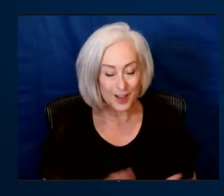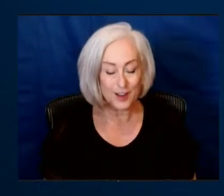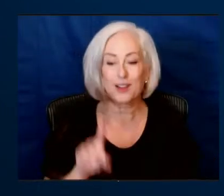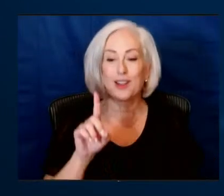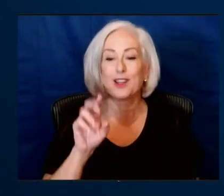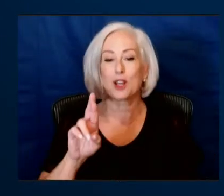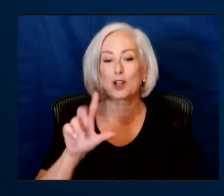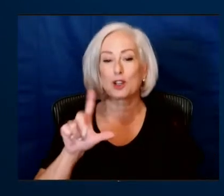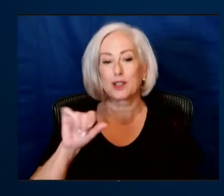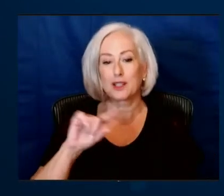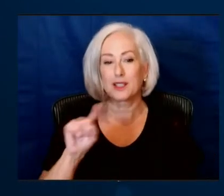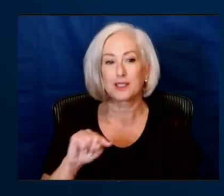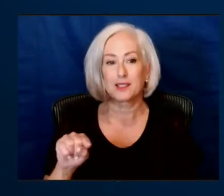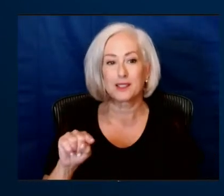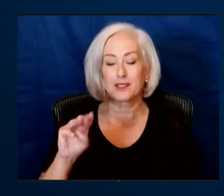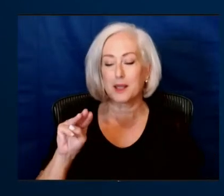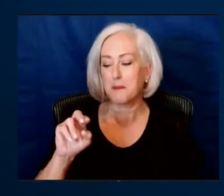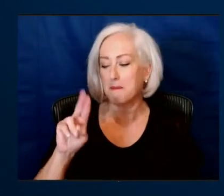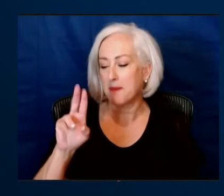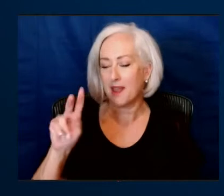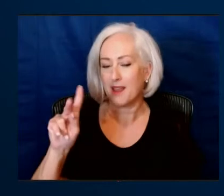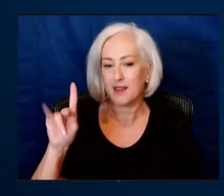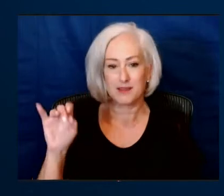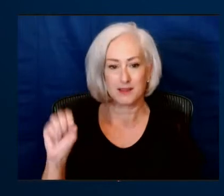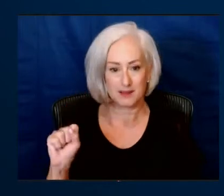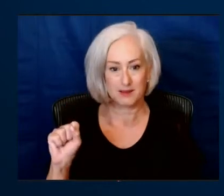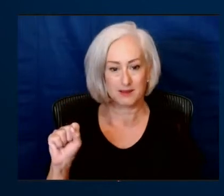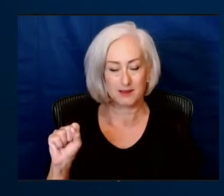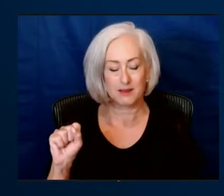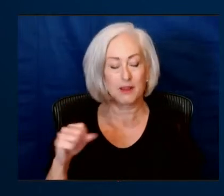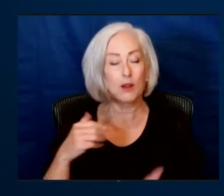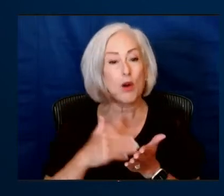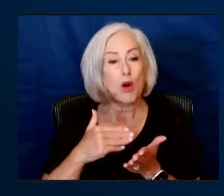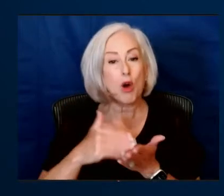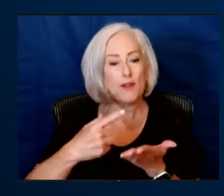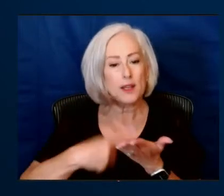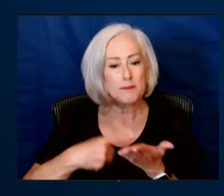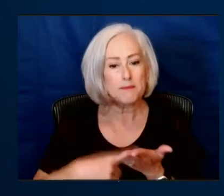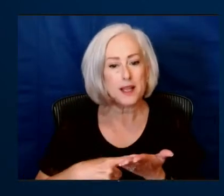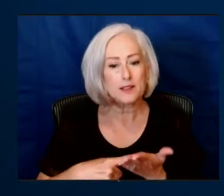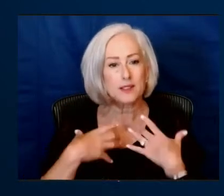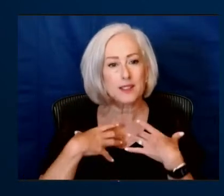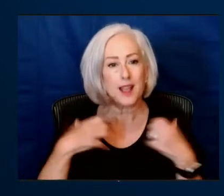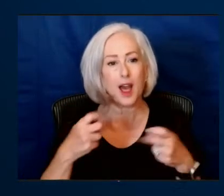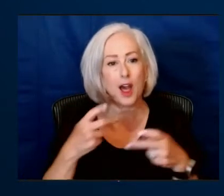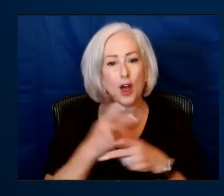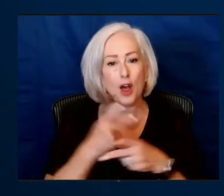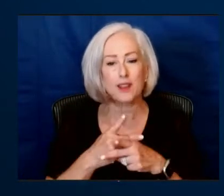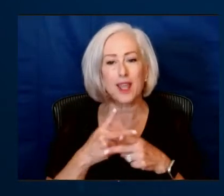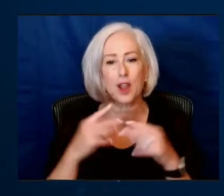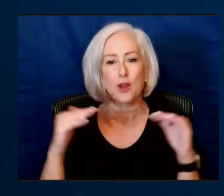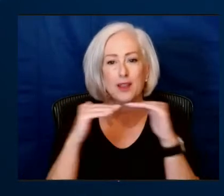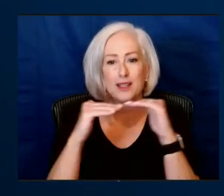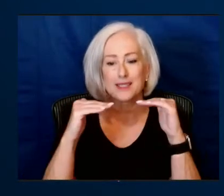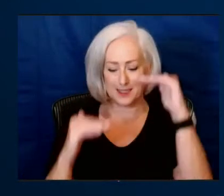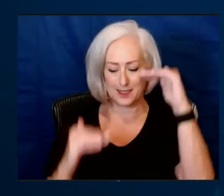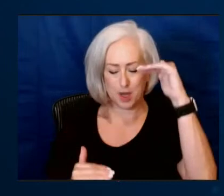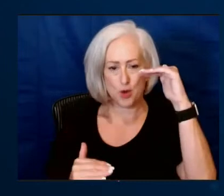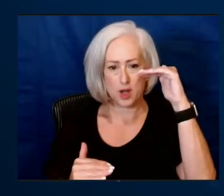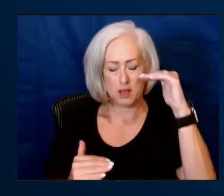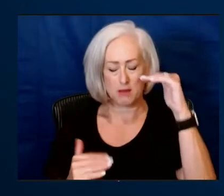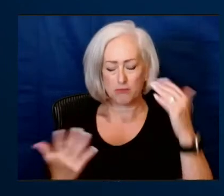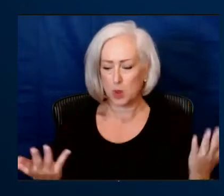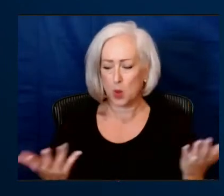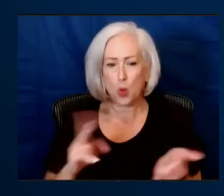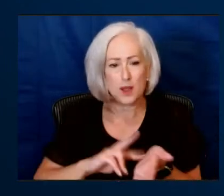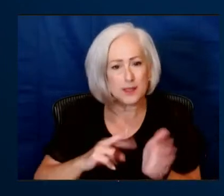We frequently mention healthcare disparities. For those who don't know, what exactly do we mean by that? What are examples